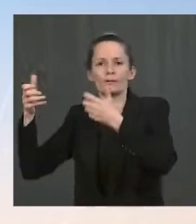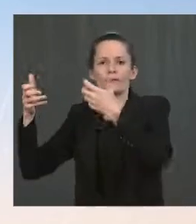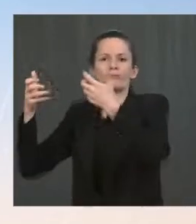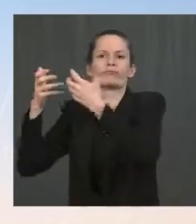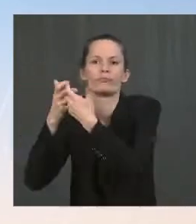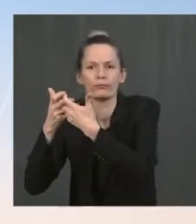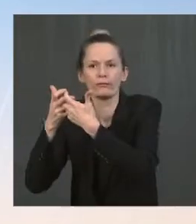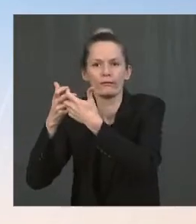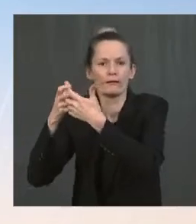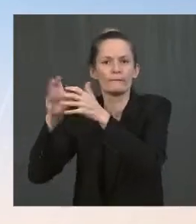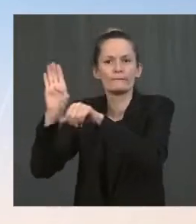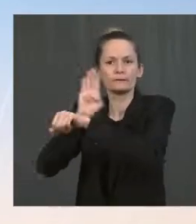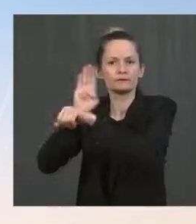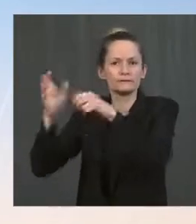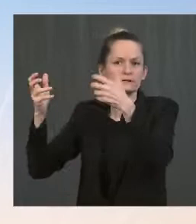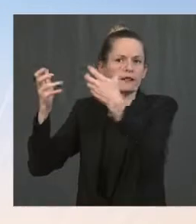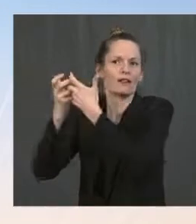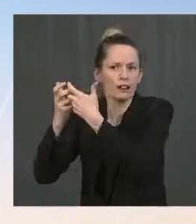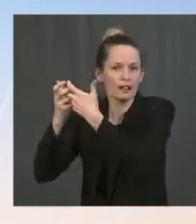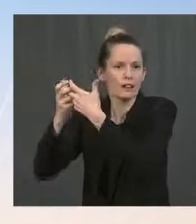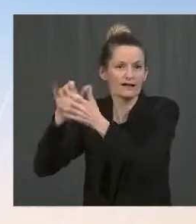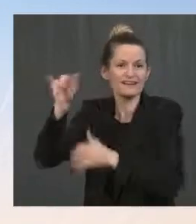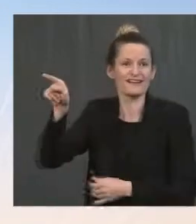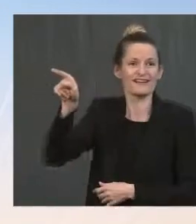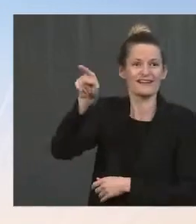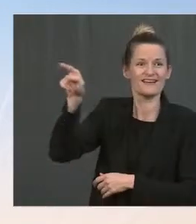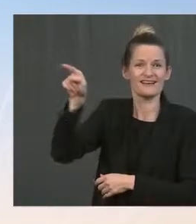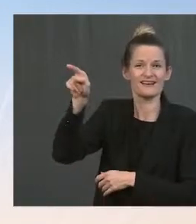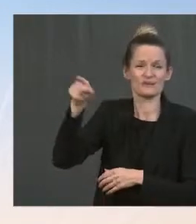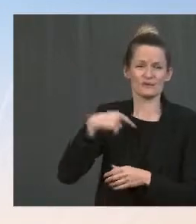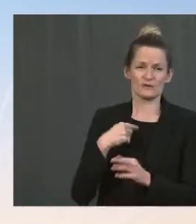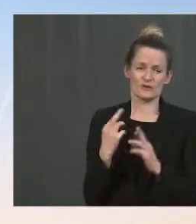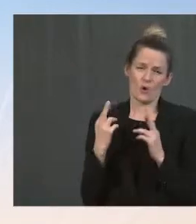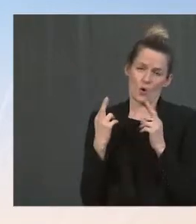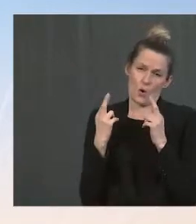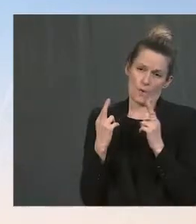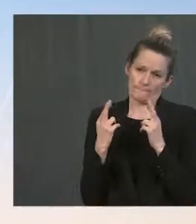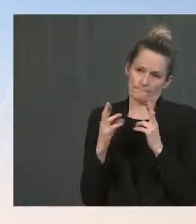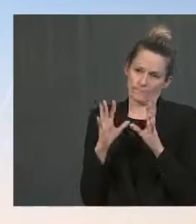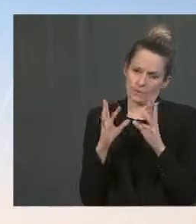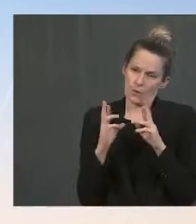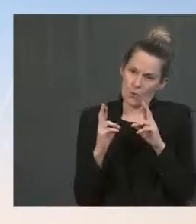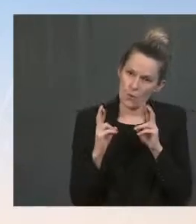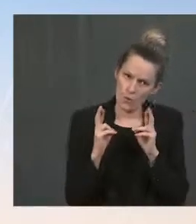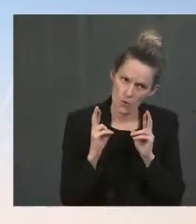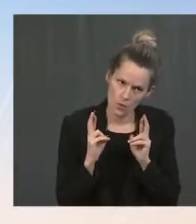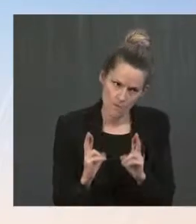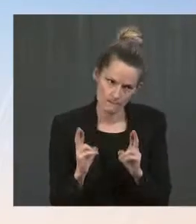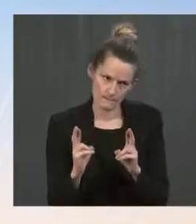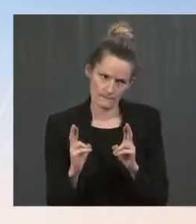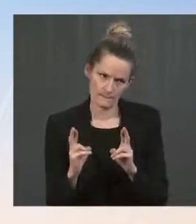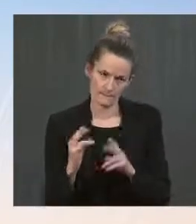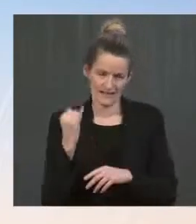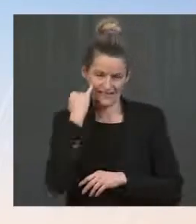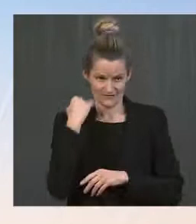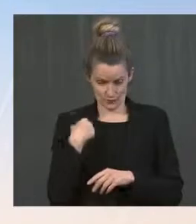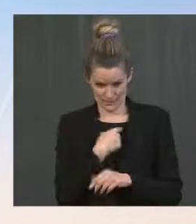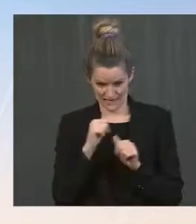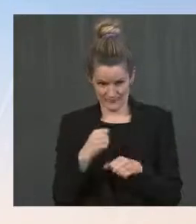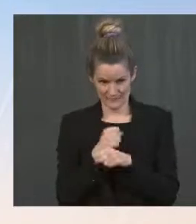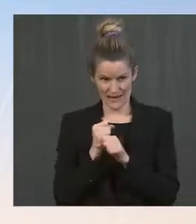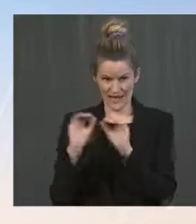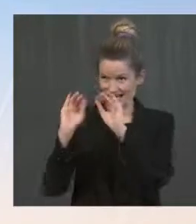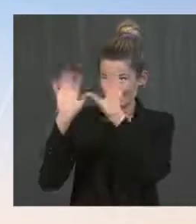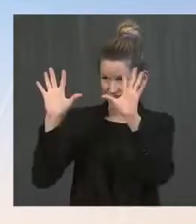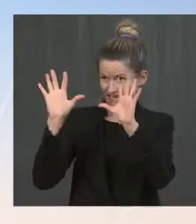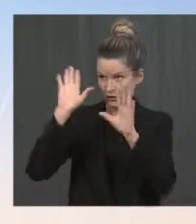So I think that we're hopeful that by making clear that this is a priority,